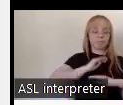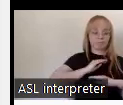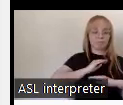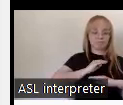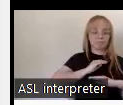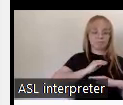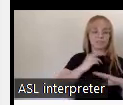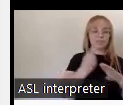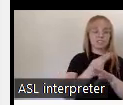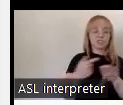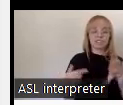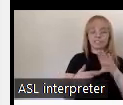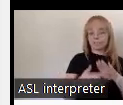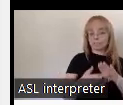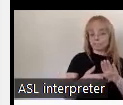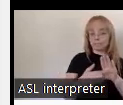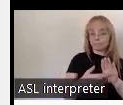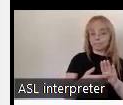use this as our demonstration vault,